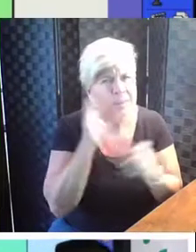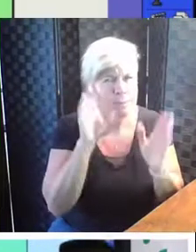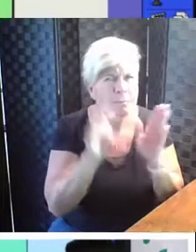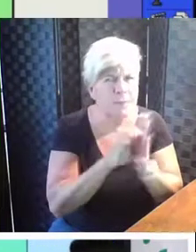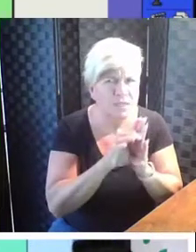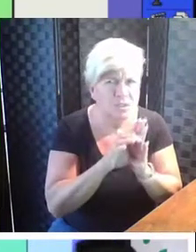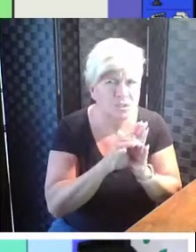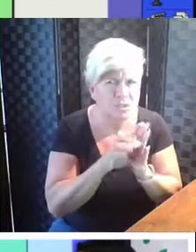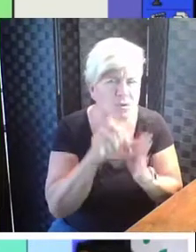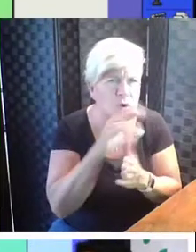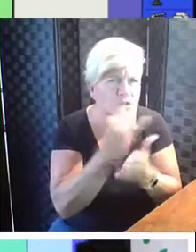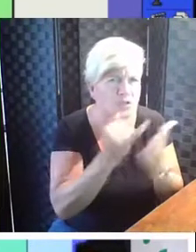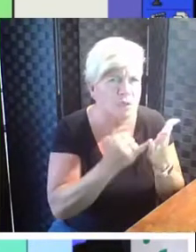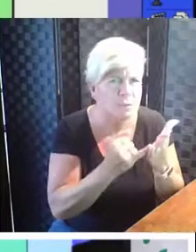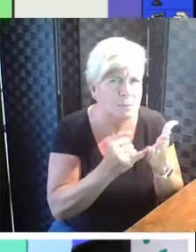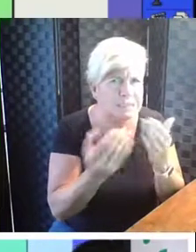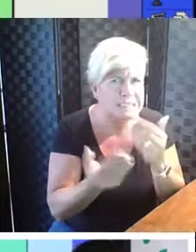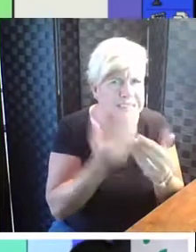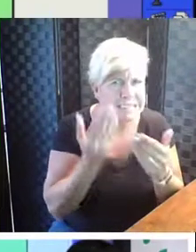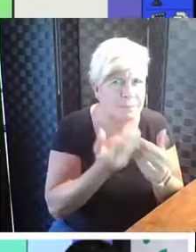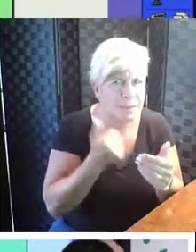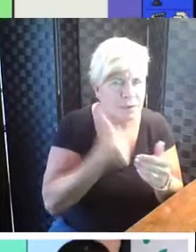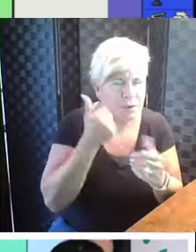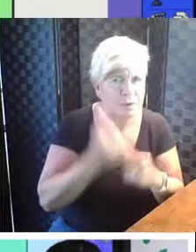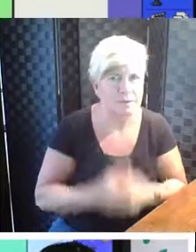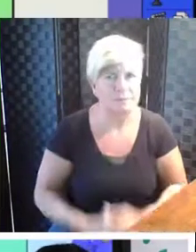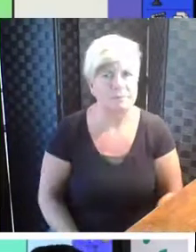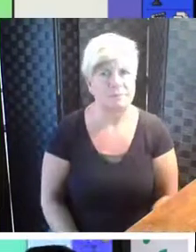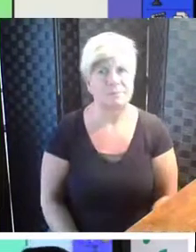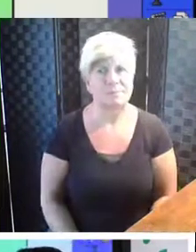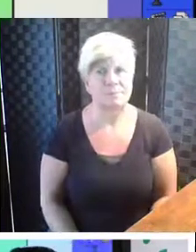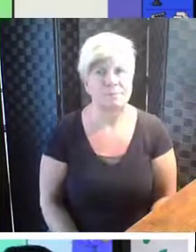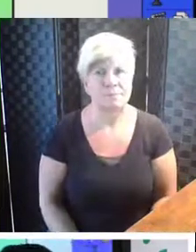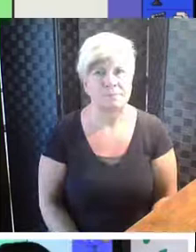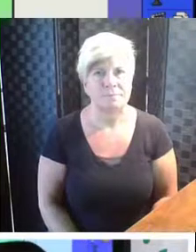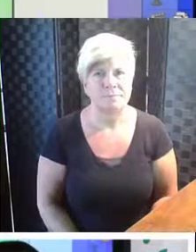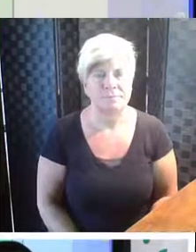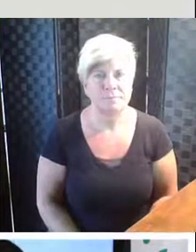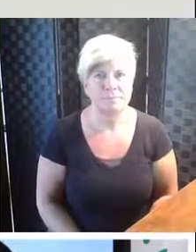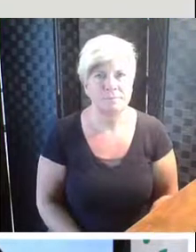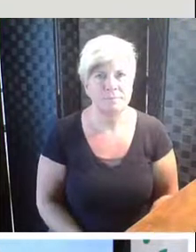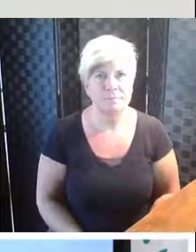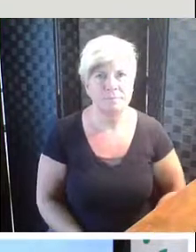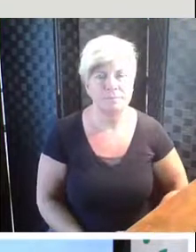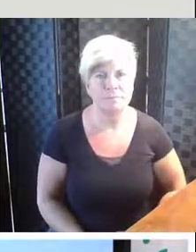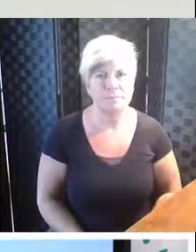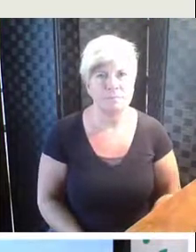pictures or our drawings simpler?